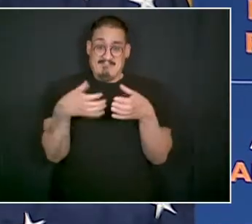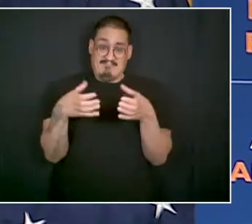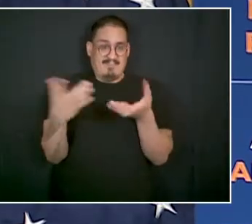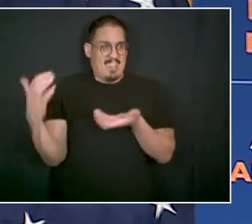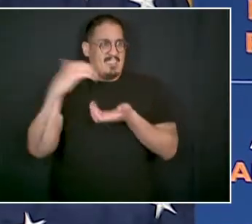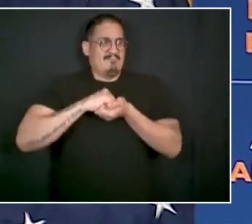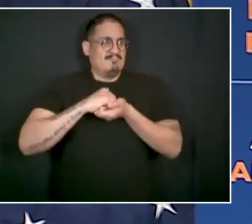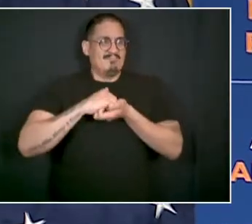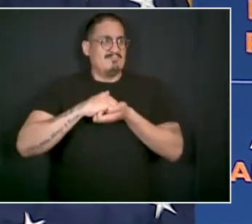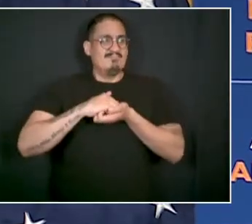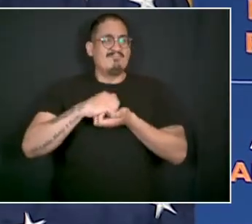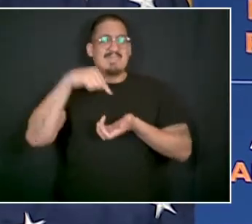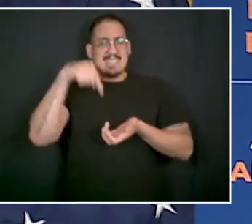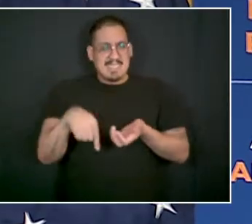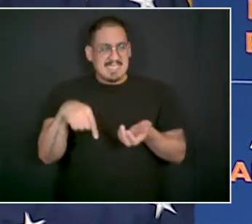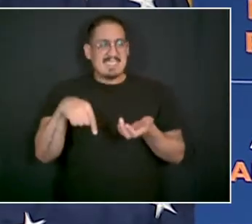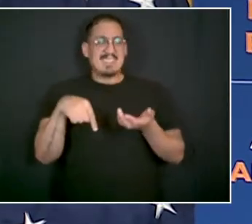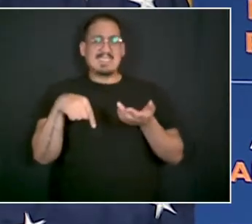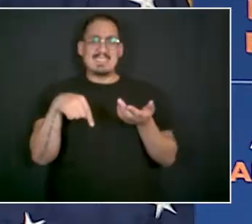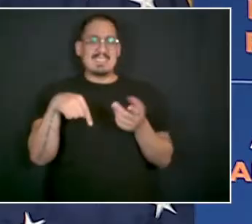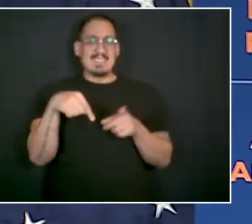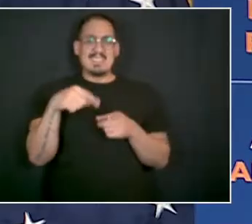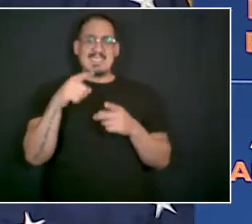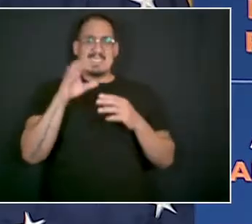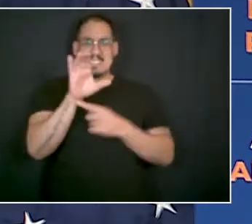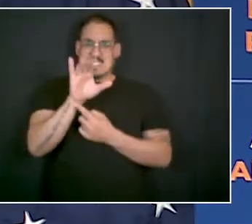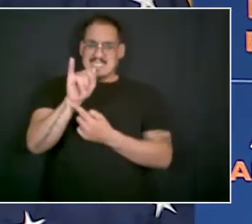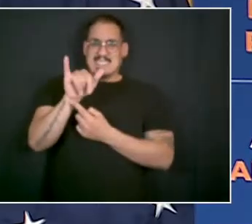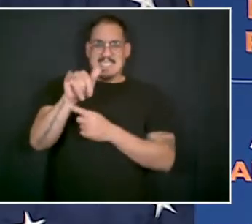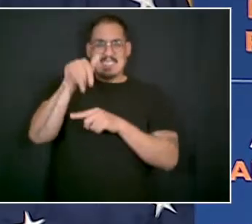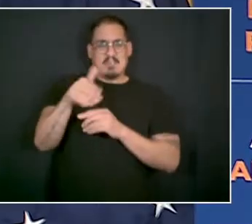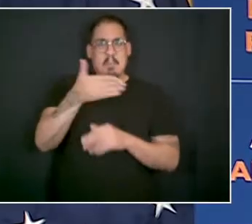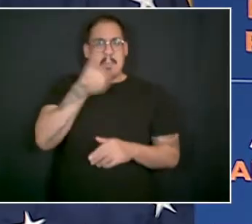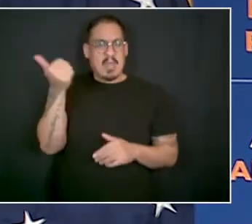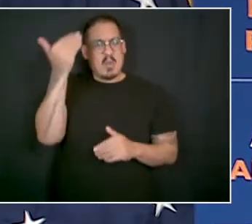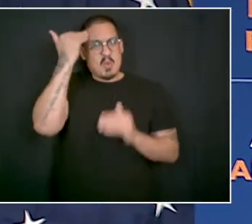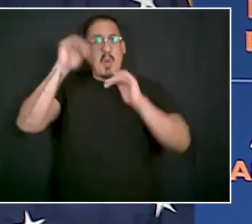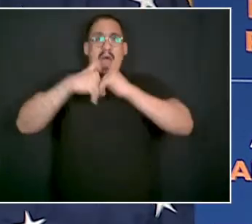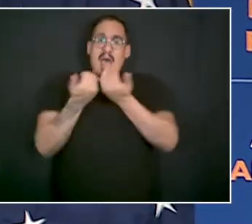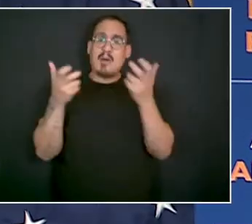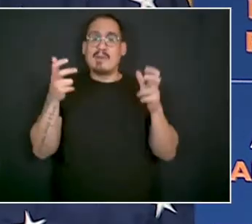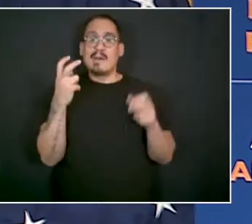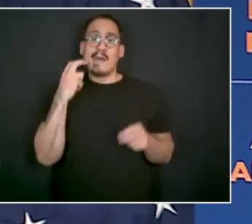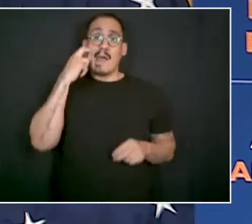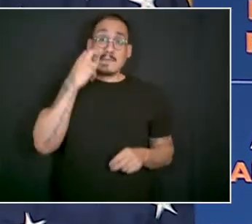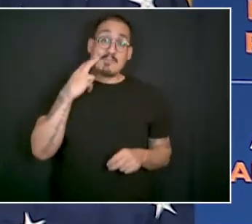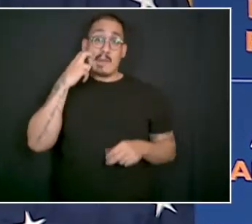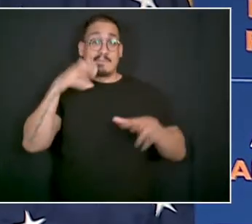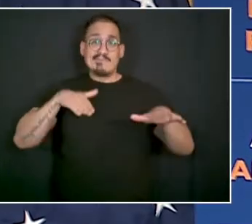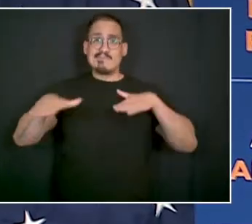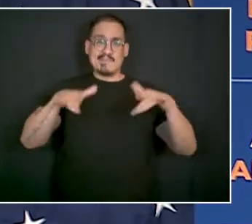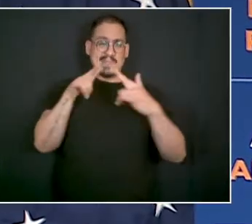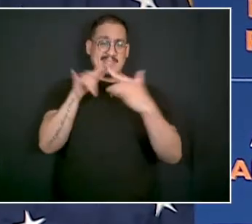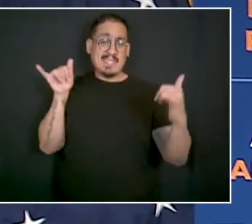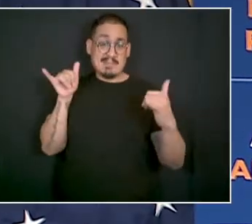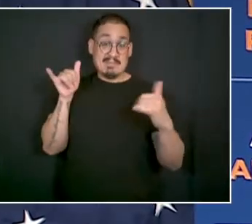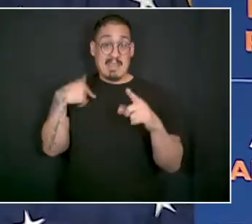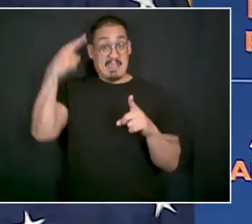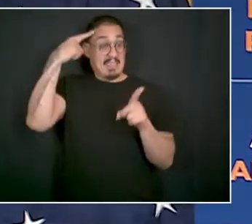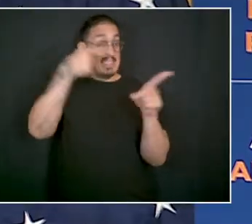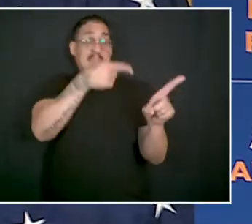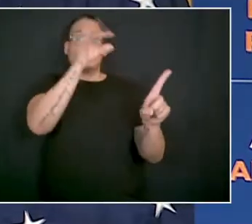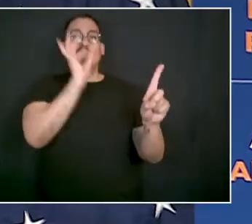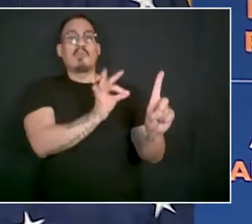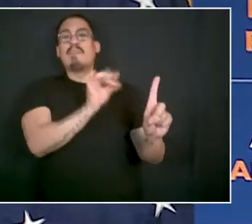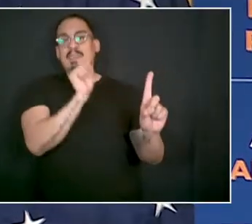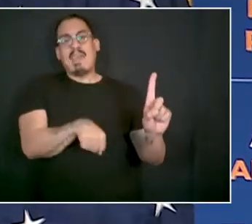is a city where you better know how to chew gum and walk at the same time. And I think Randy can do that. So that's one of his